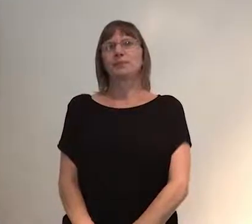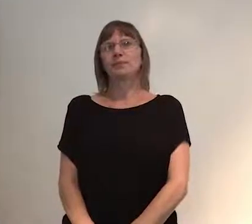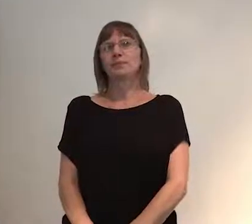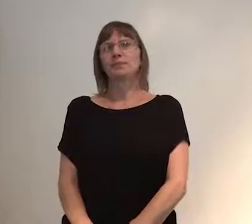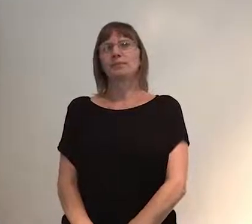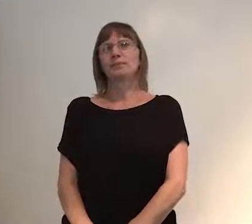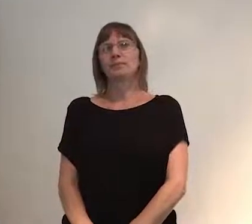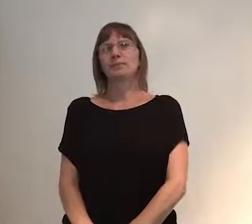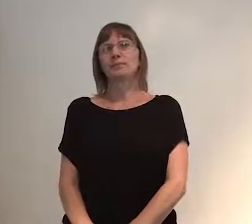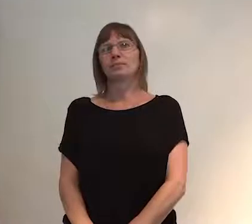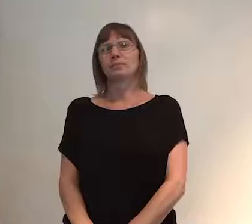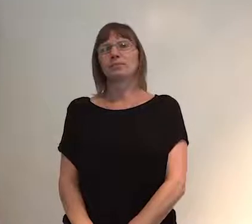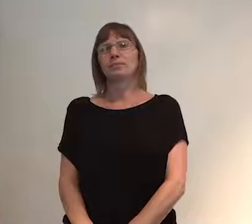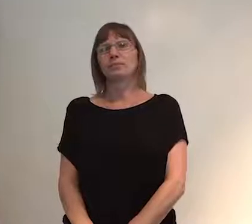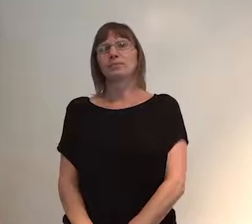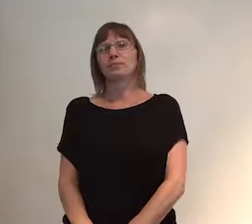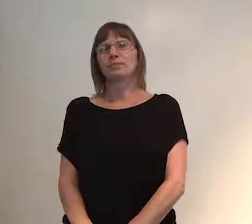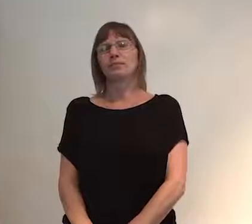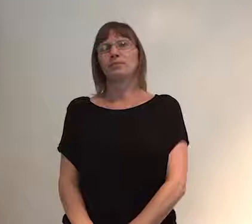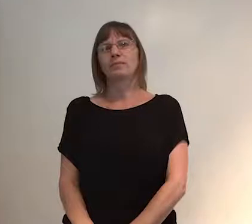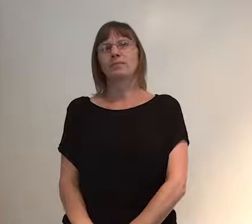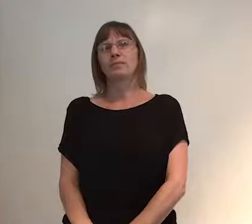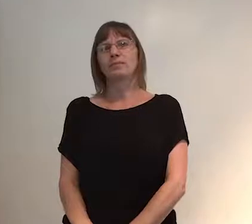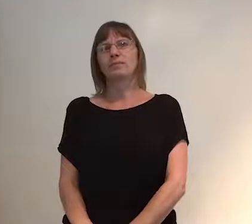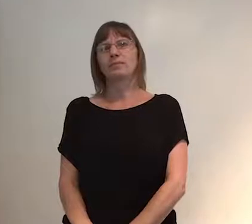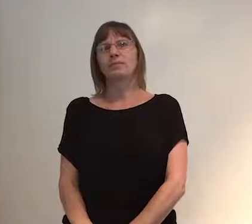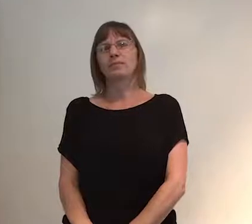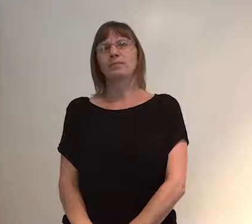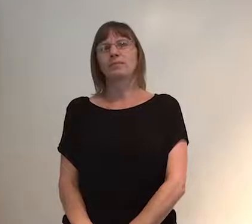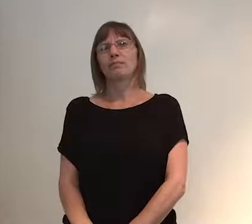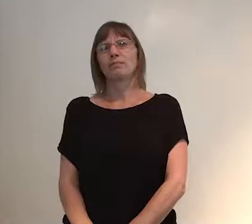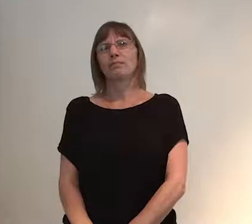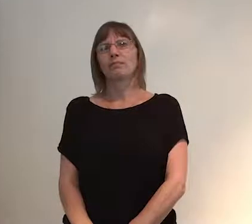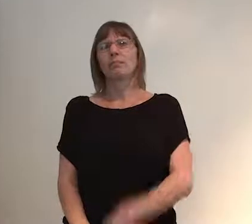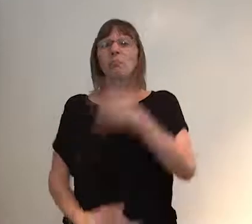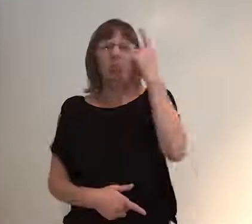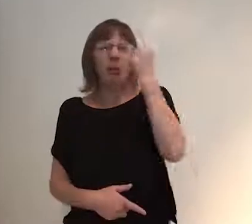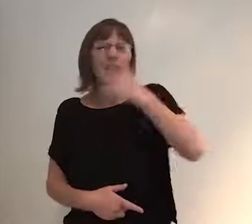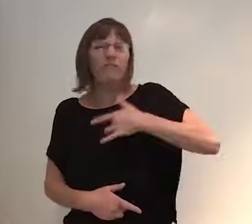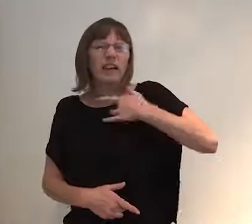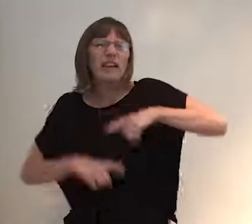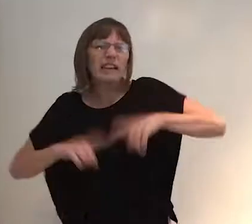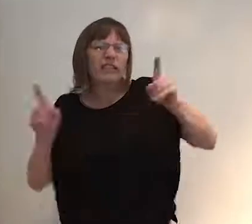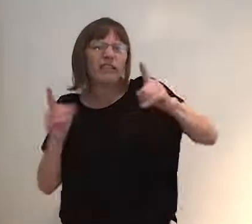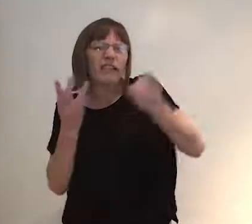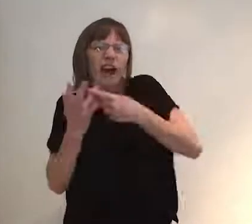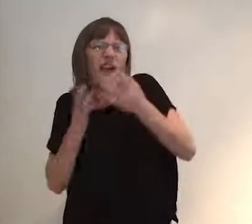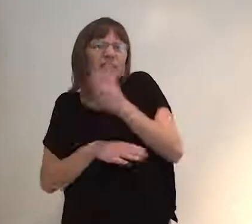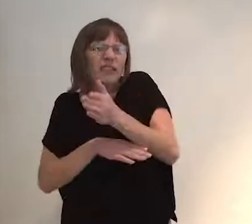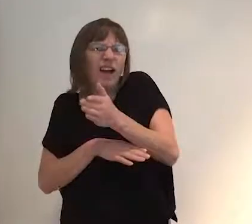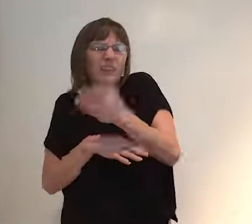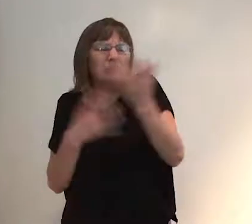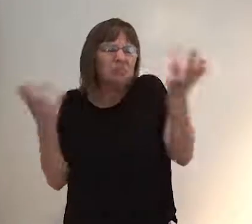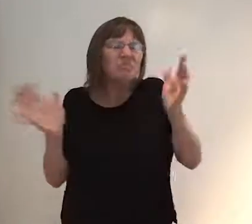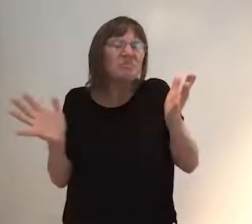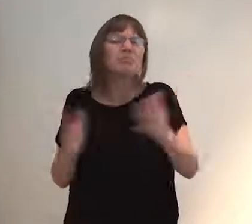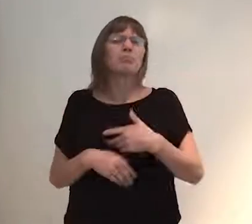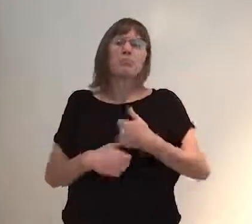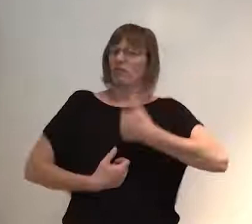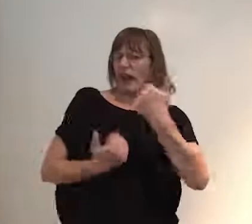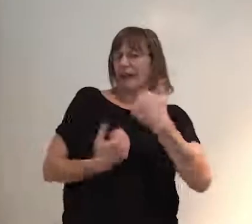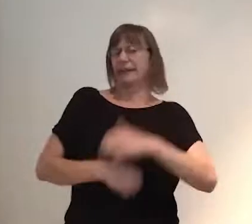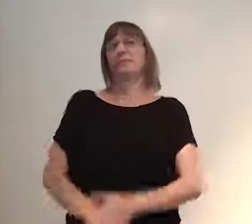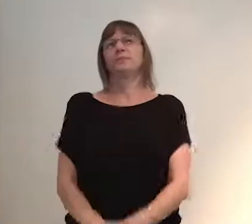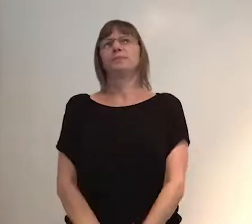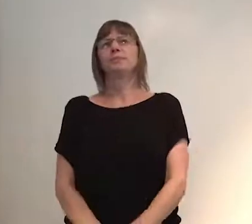No expectation that both sides are going to be the same. They're bound to be different. So we're inhaling, lifting